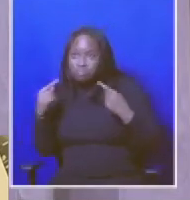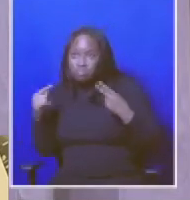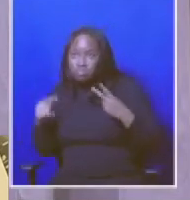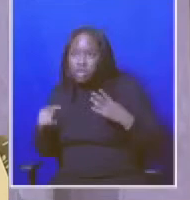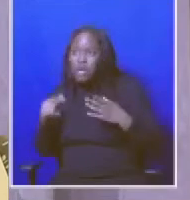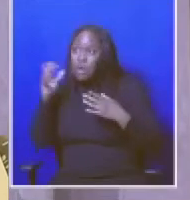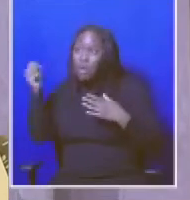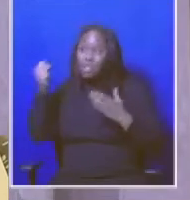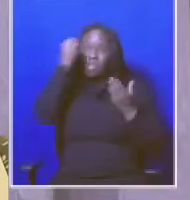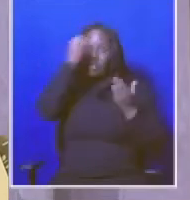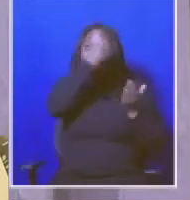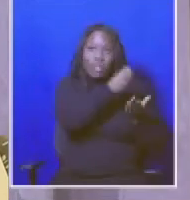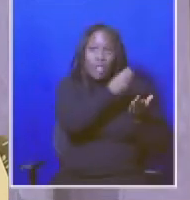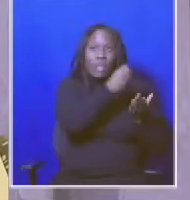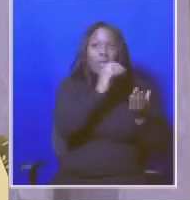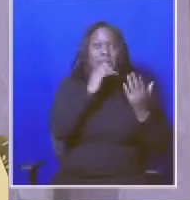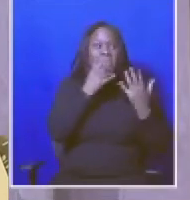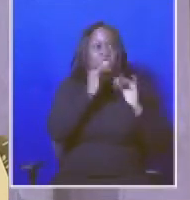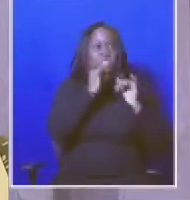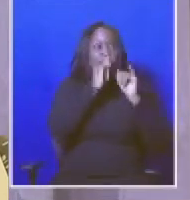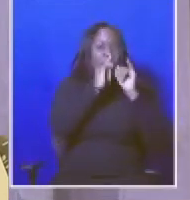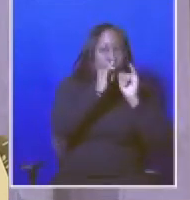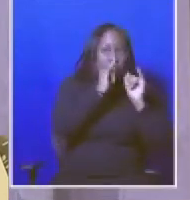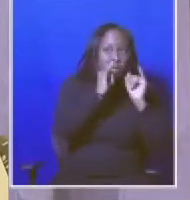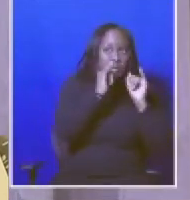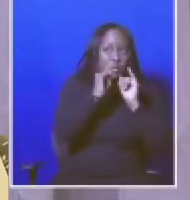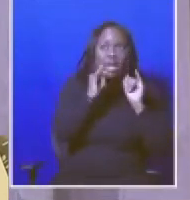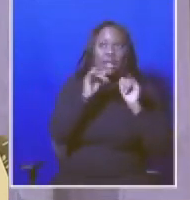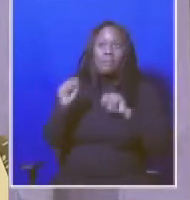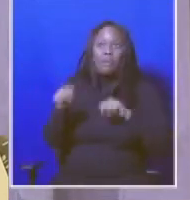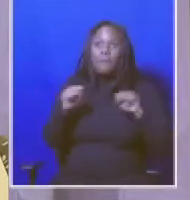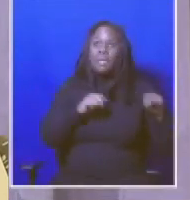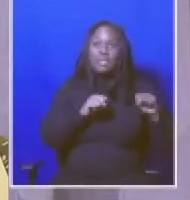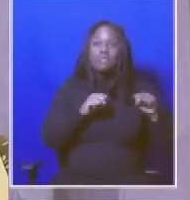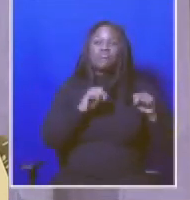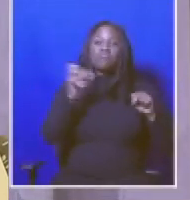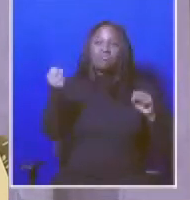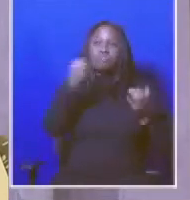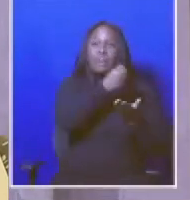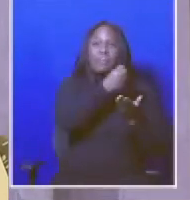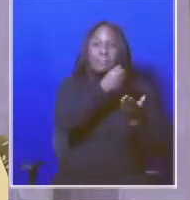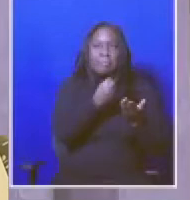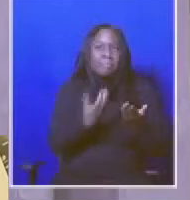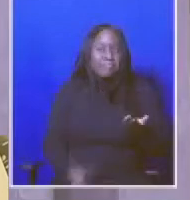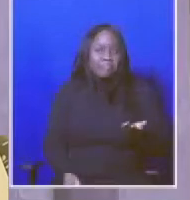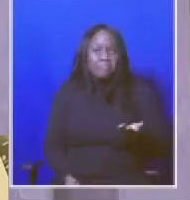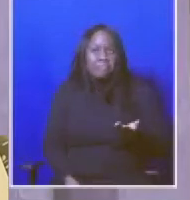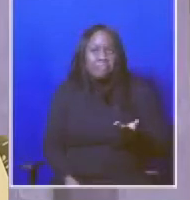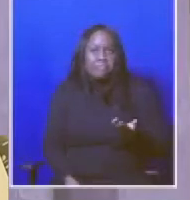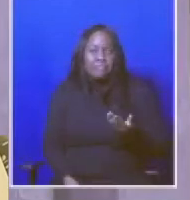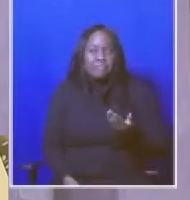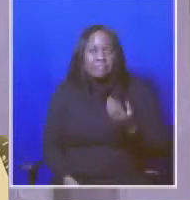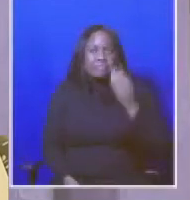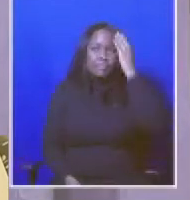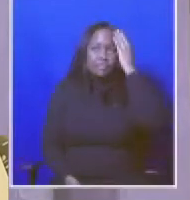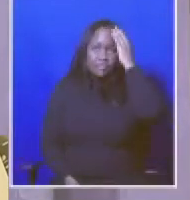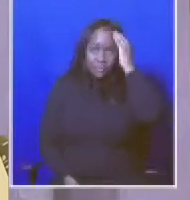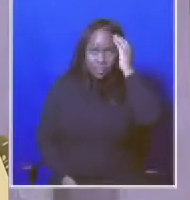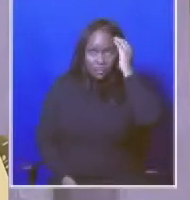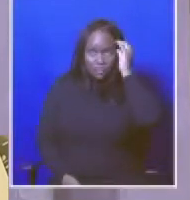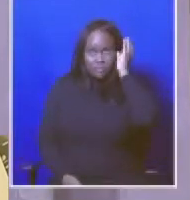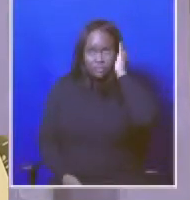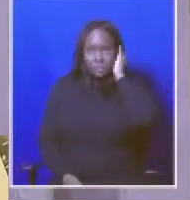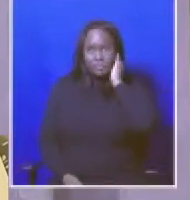are deployed, they are interviewed and the most competent gets appointed. So this story